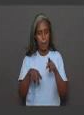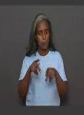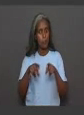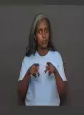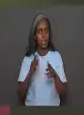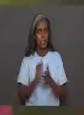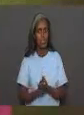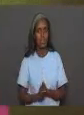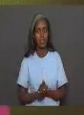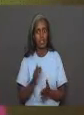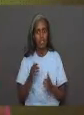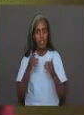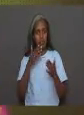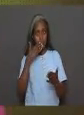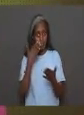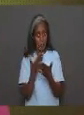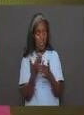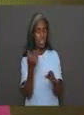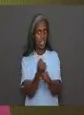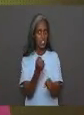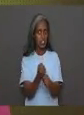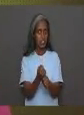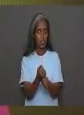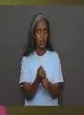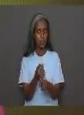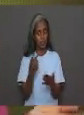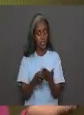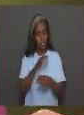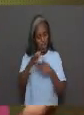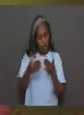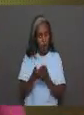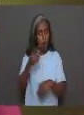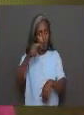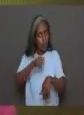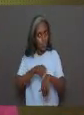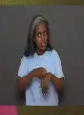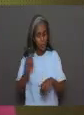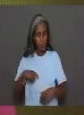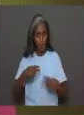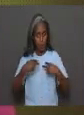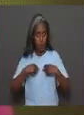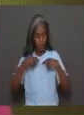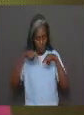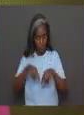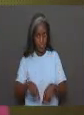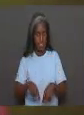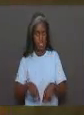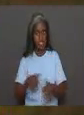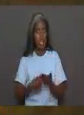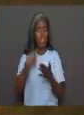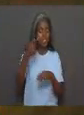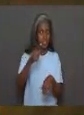3,753,875 people. Great job! That is all the time we have for today.